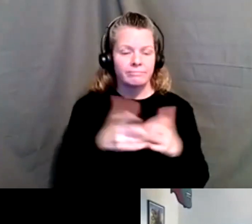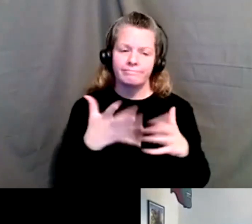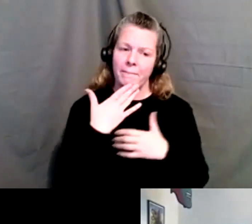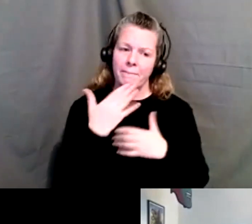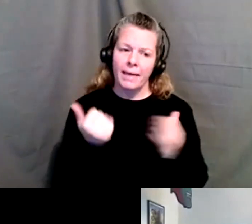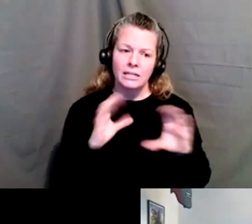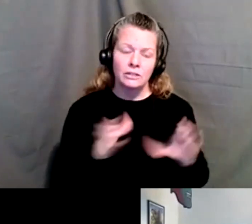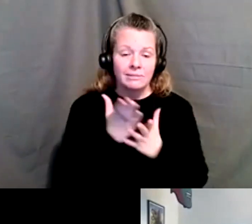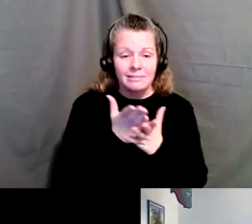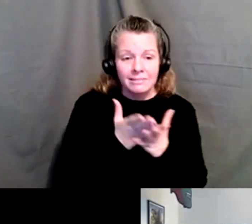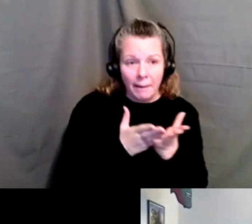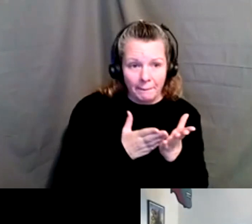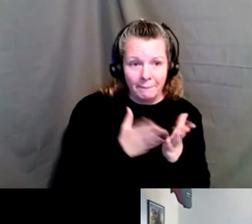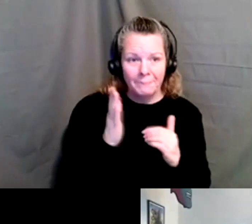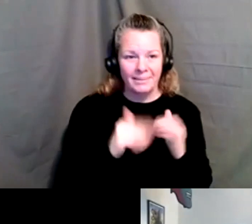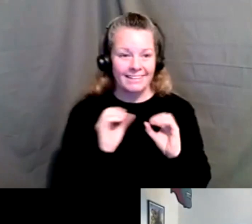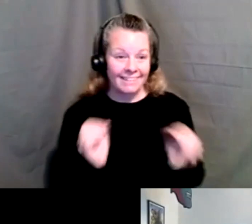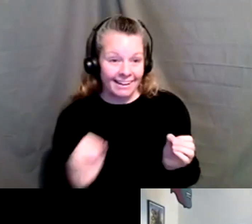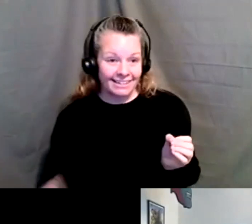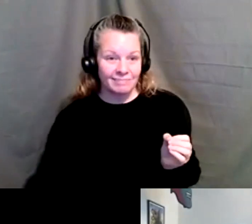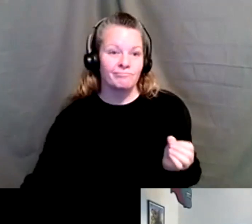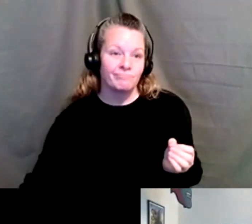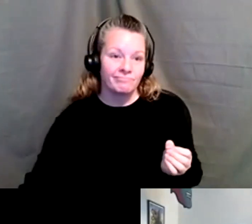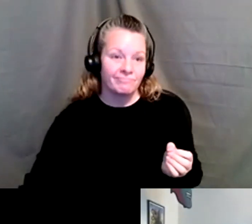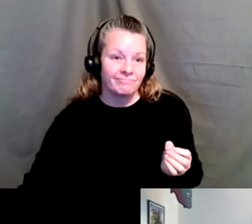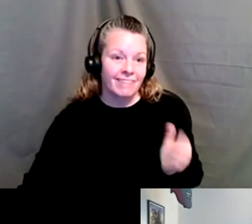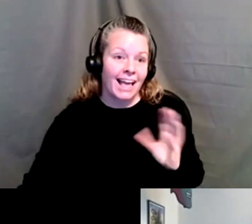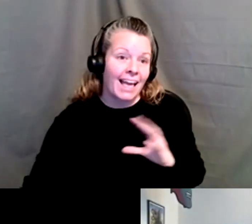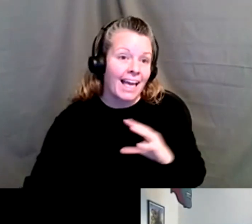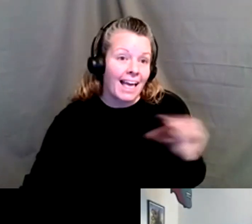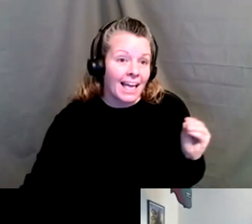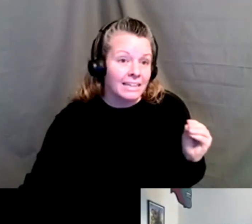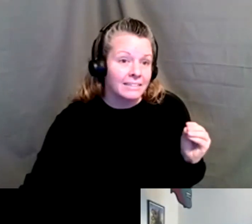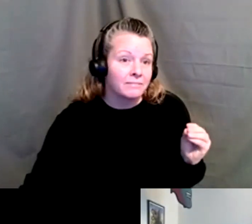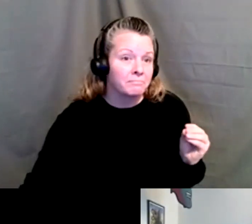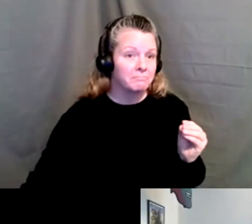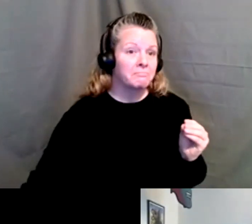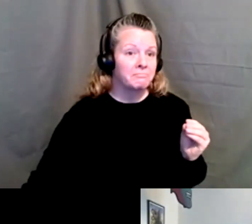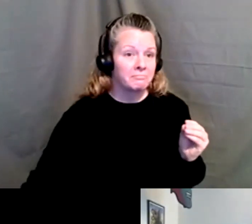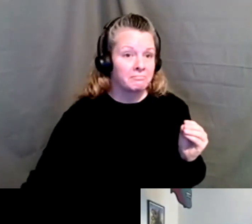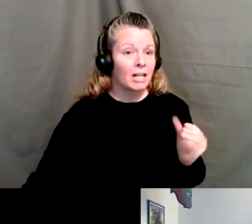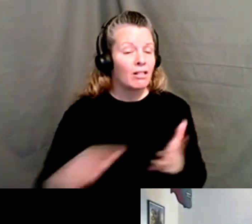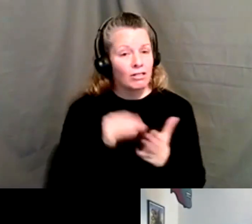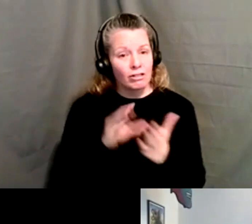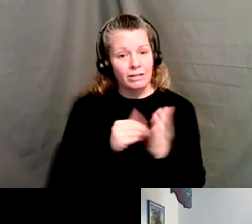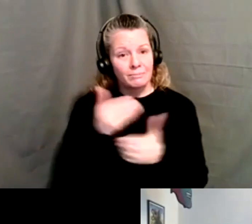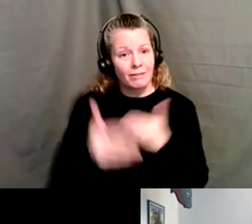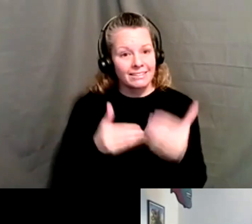do some than none. And it's a learning process. I myself am still learning. Social